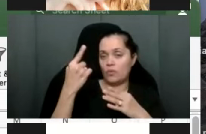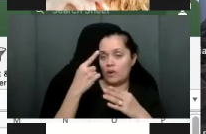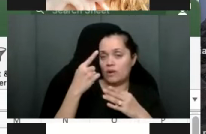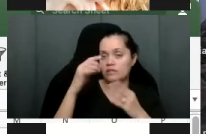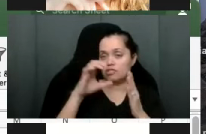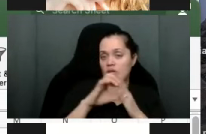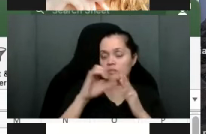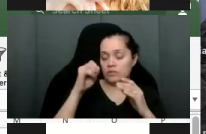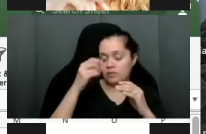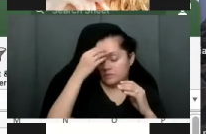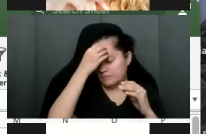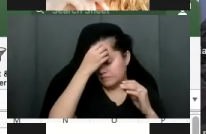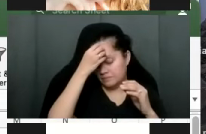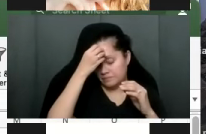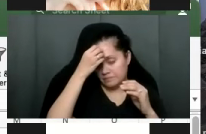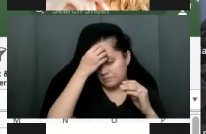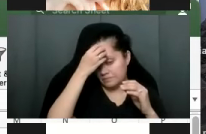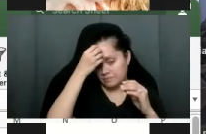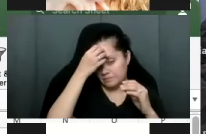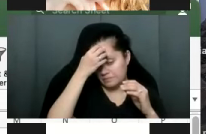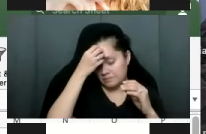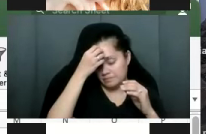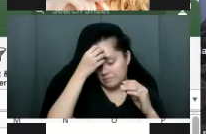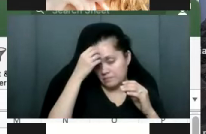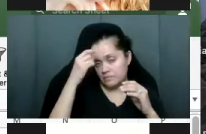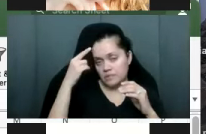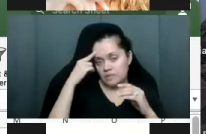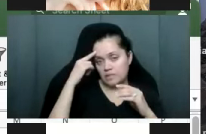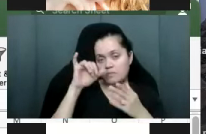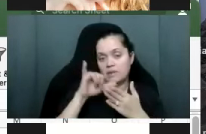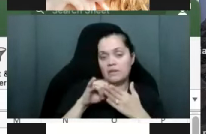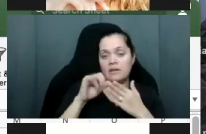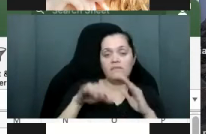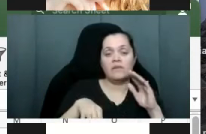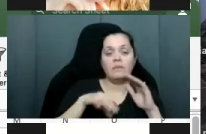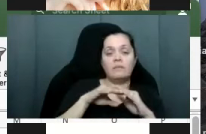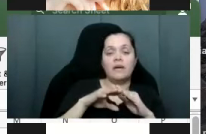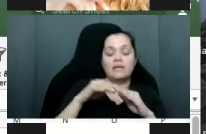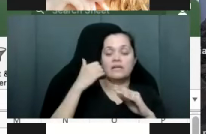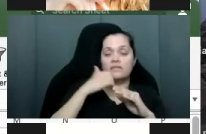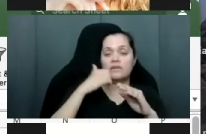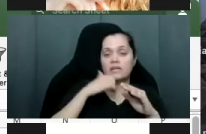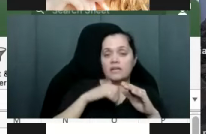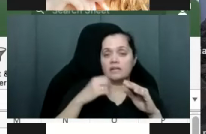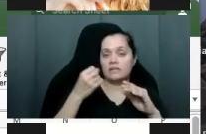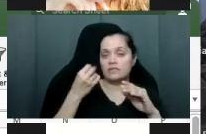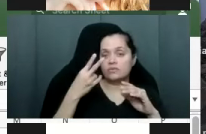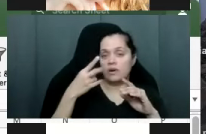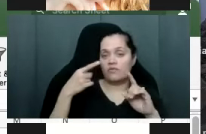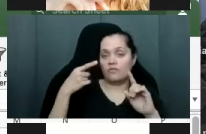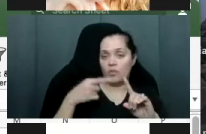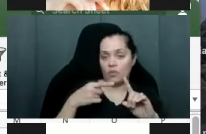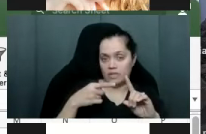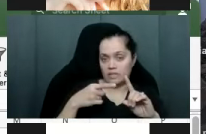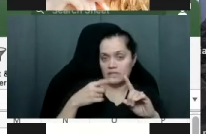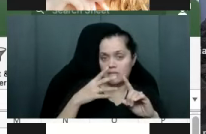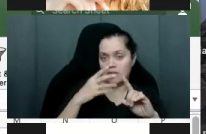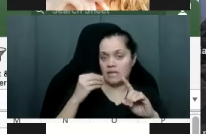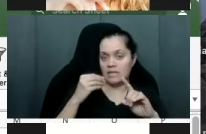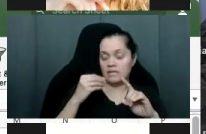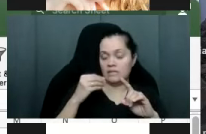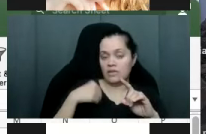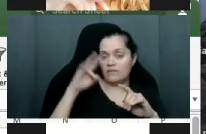chapter. Okay, so think about that. If the maximum per day is 12 and there's